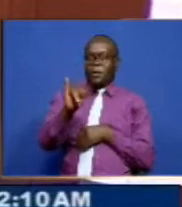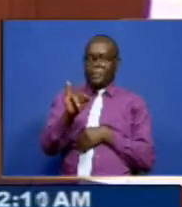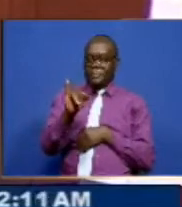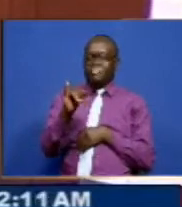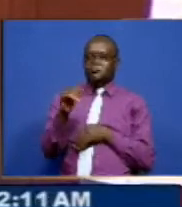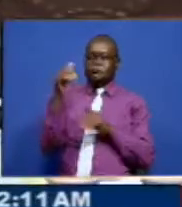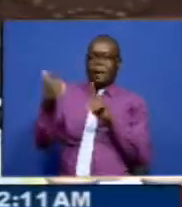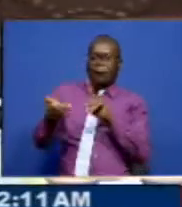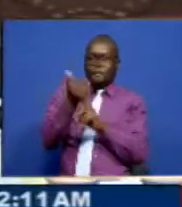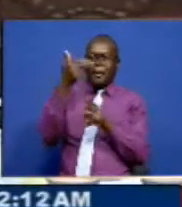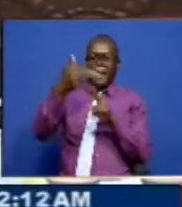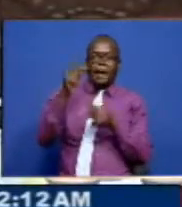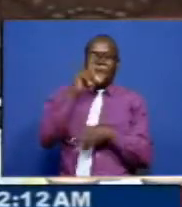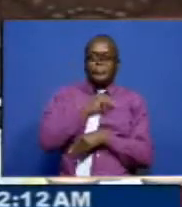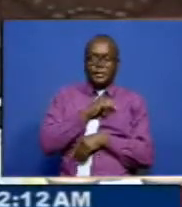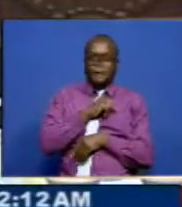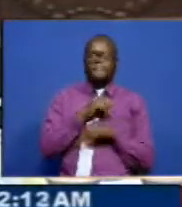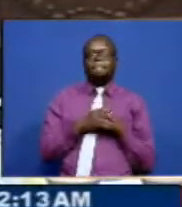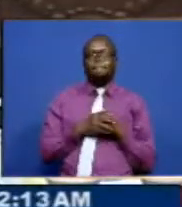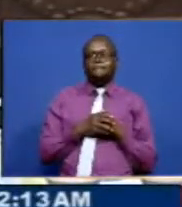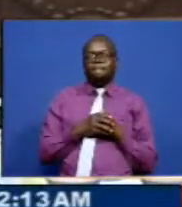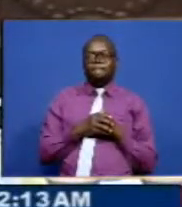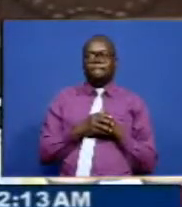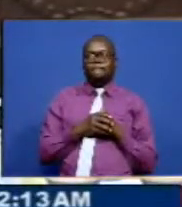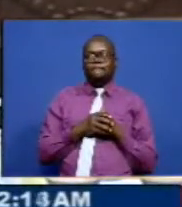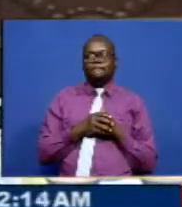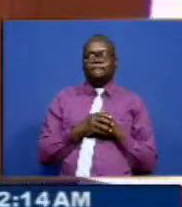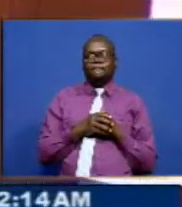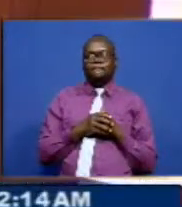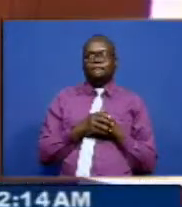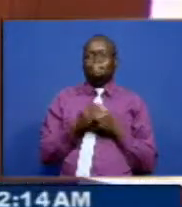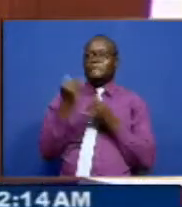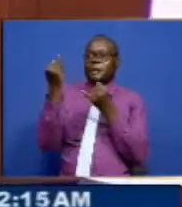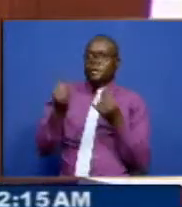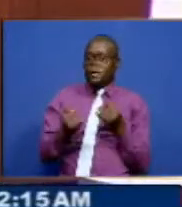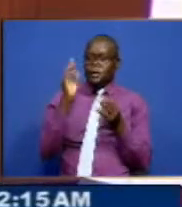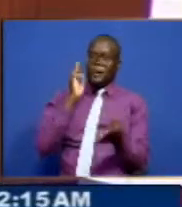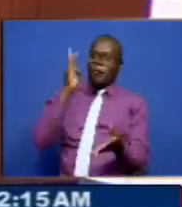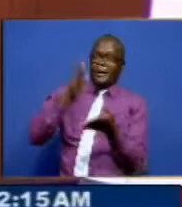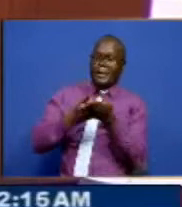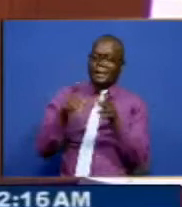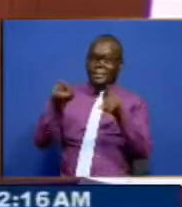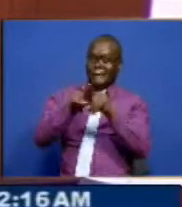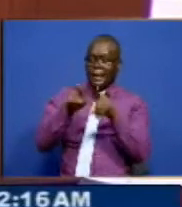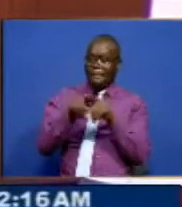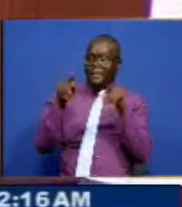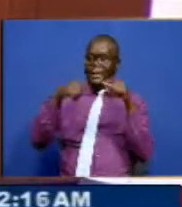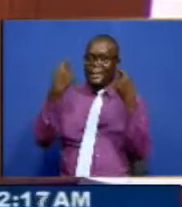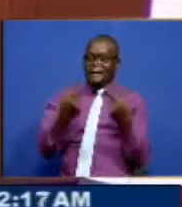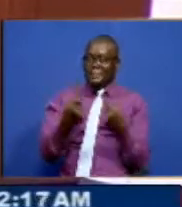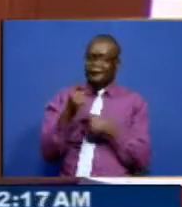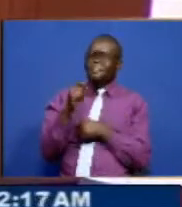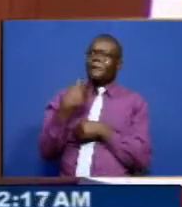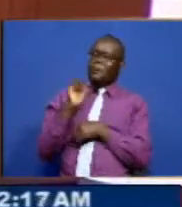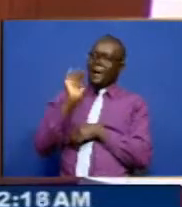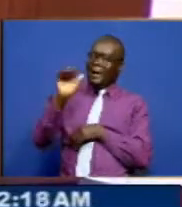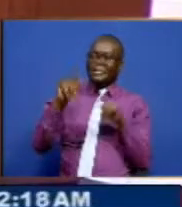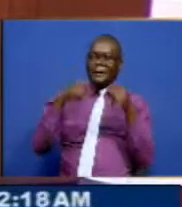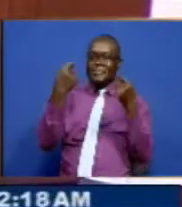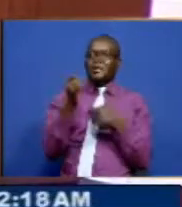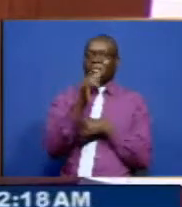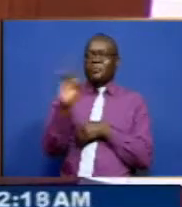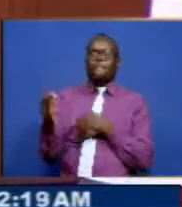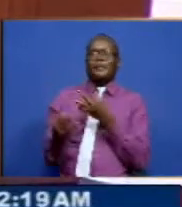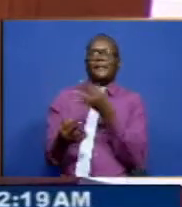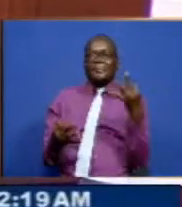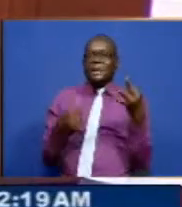now. Thank you. And do I have to introduce the witnesses? The team, we had requested the team, the three